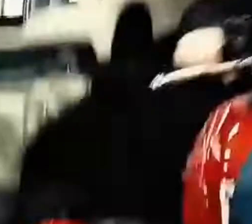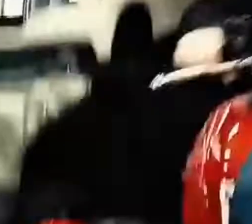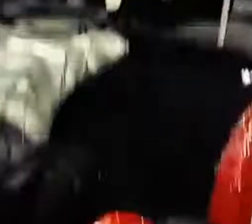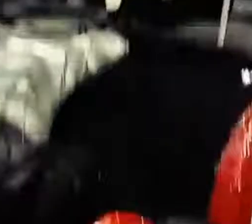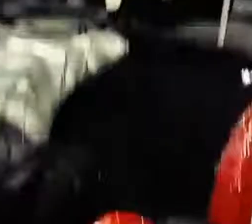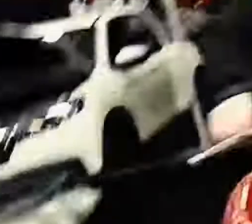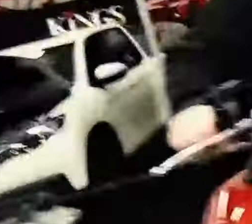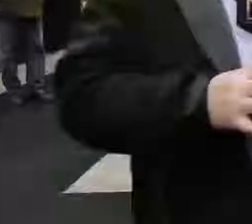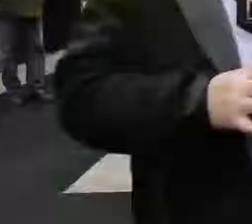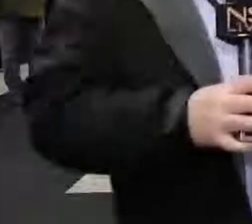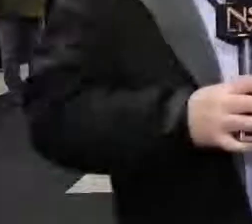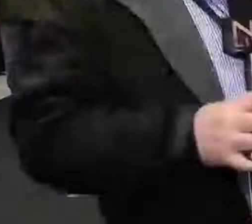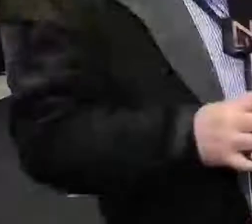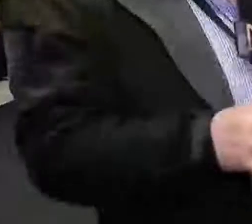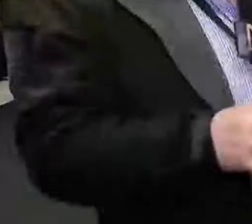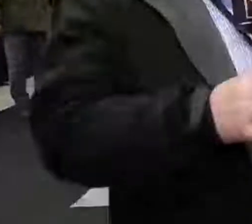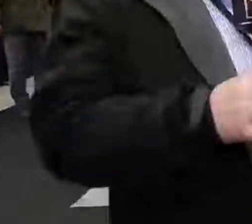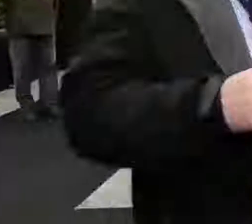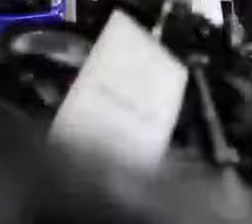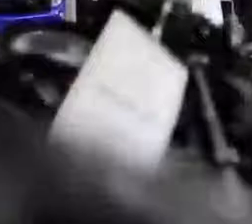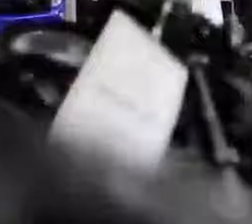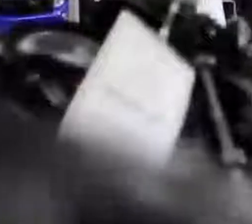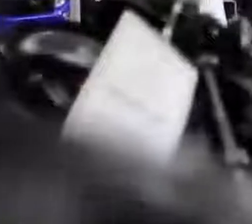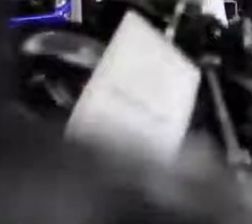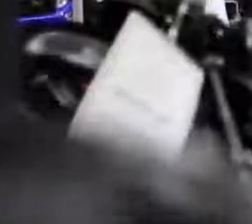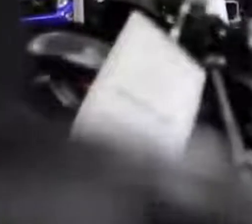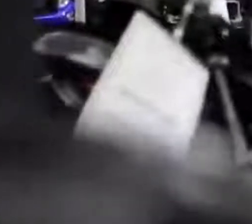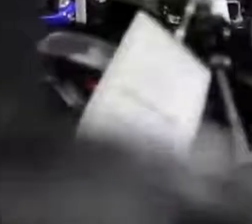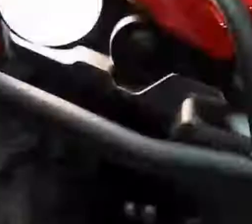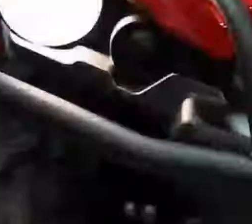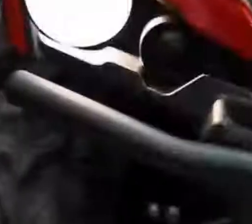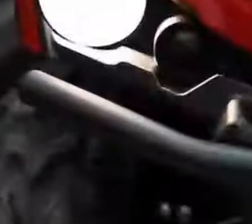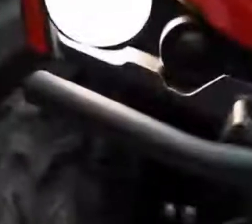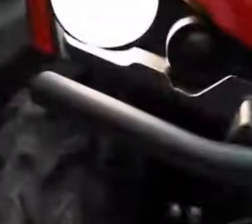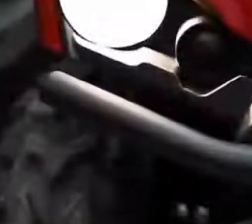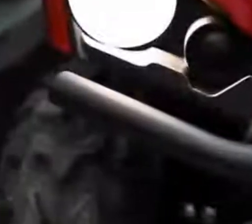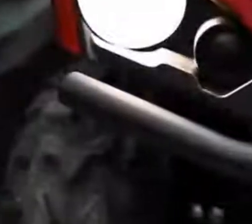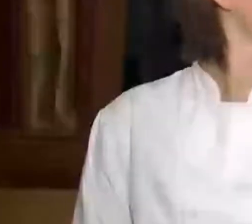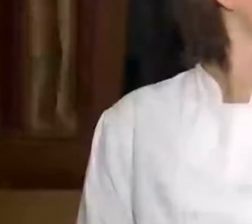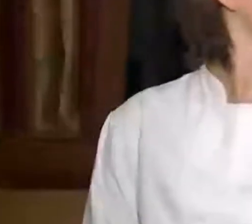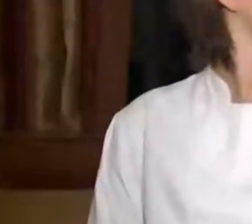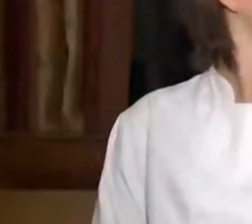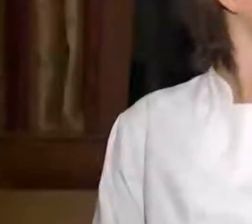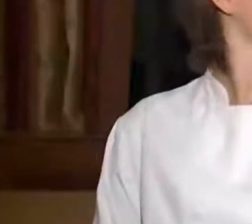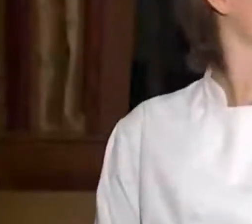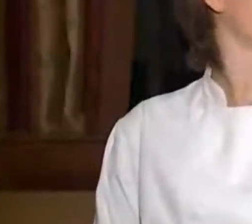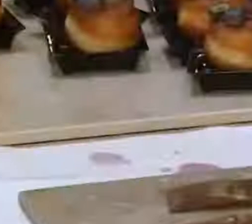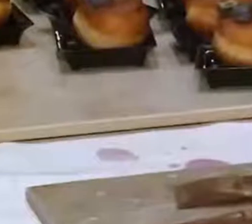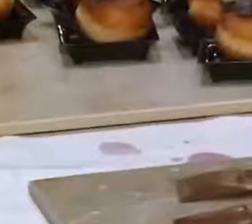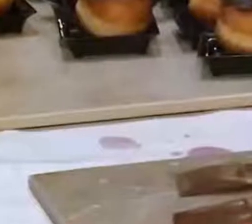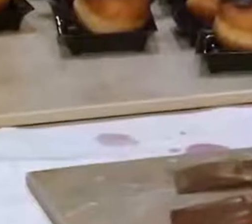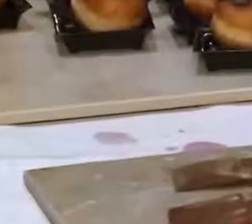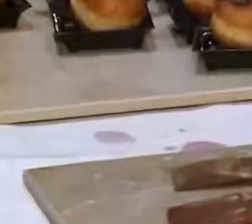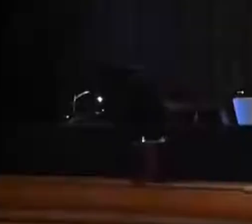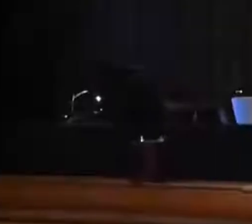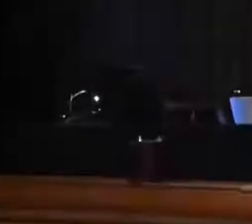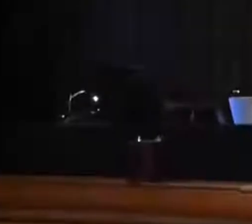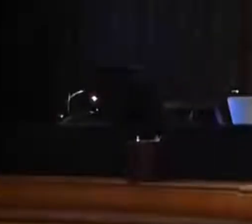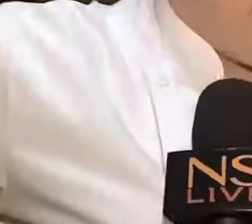Tires, cleaners, accessories, anything you can imagine for your car or vehicle, they got it right here. And very delicious.